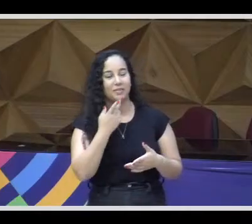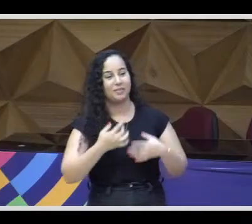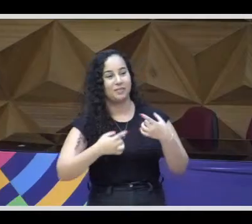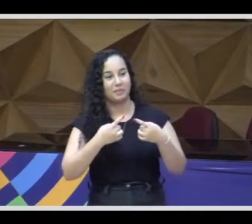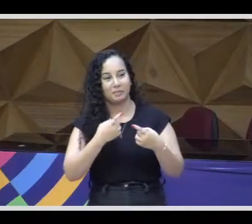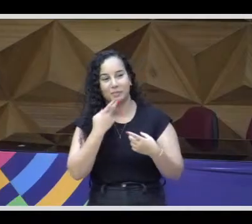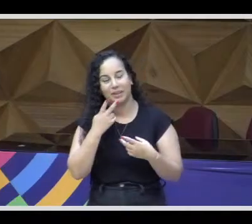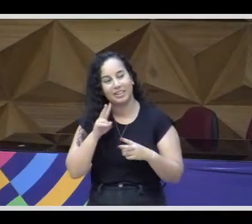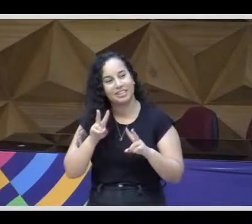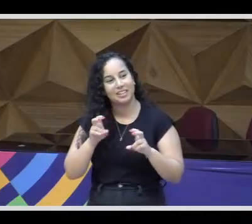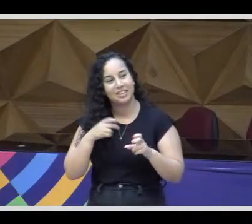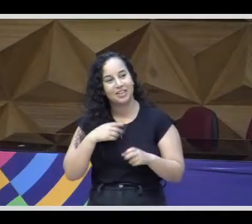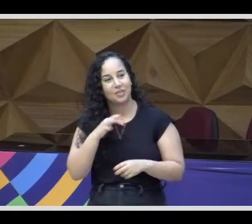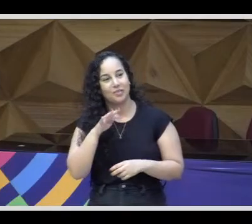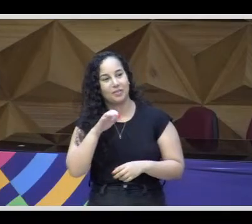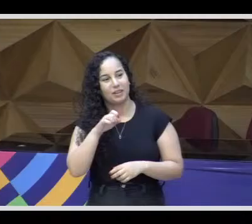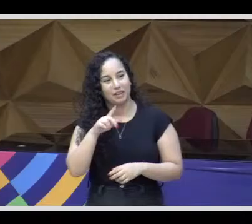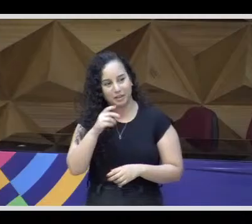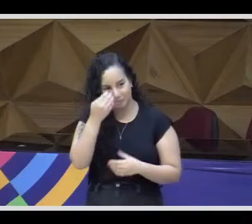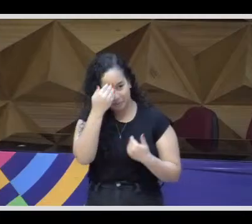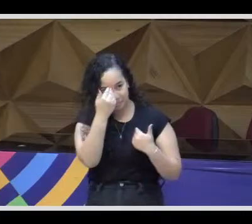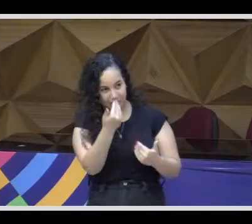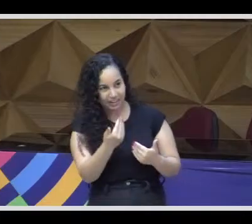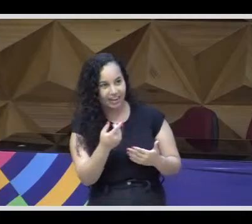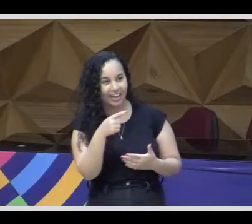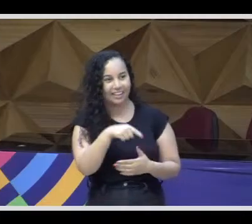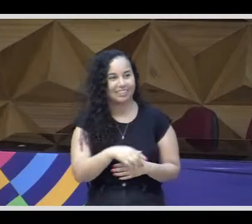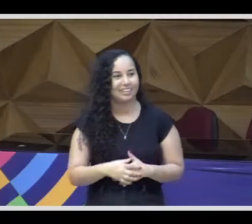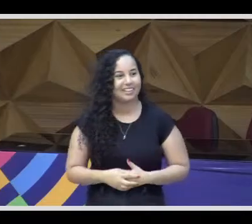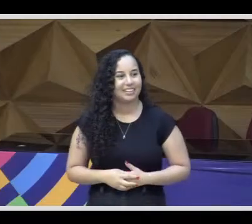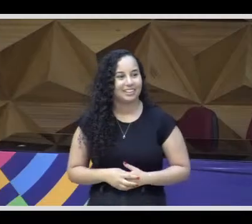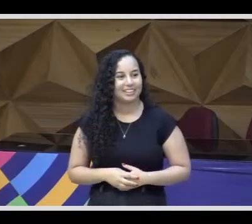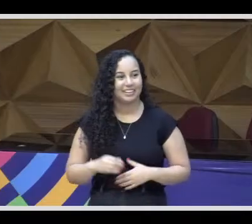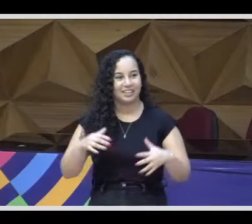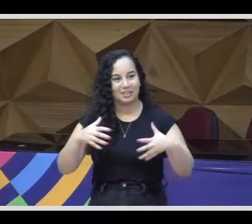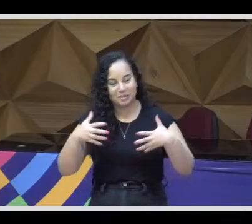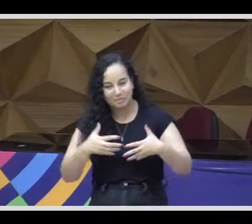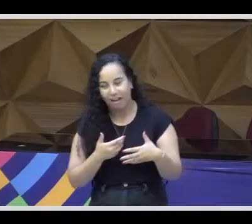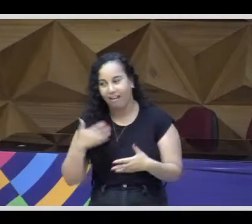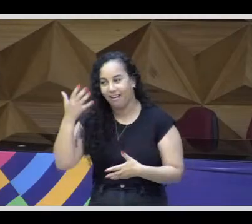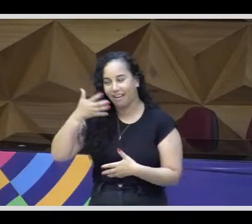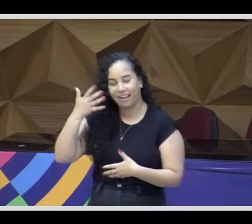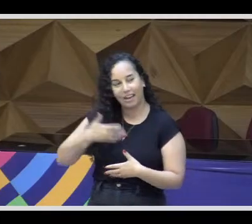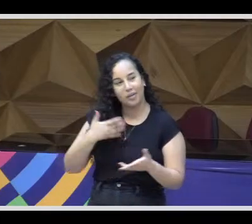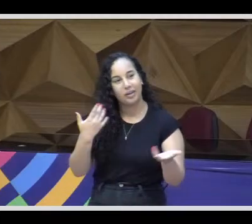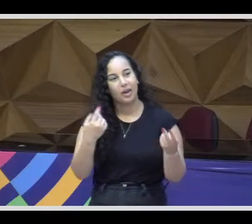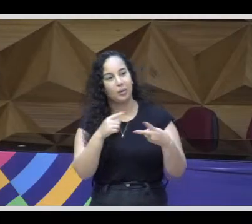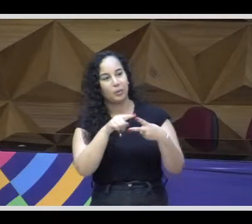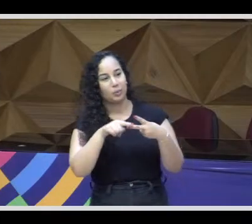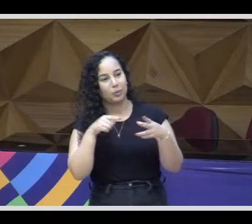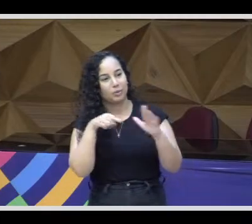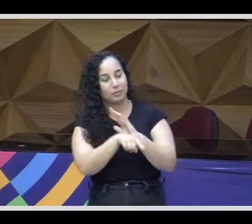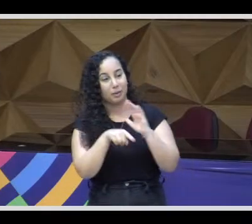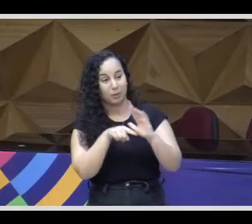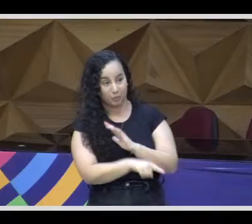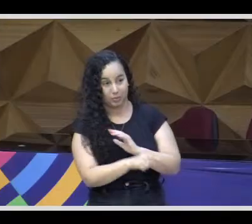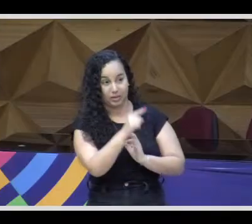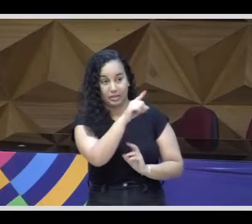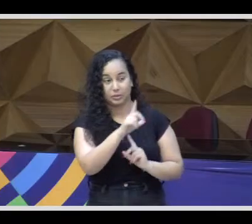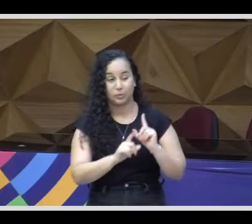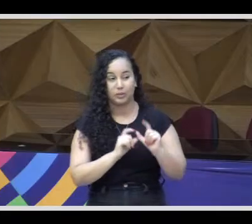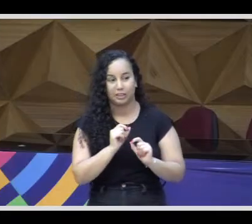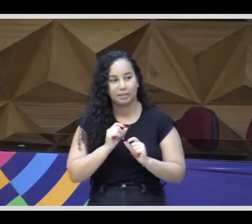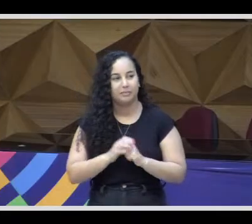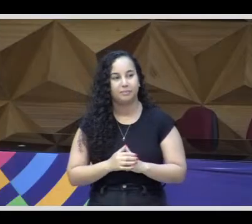So, Felipe, thanks for the very engaging and inspiring talk. I have two questions, actually. First of all,